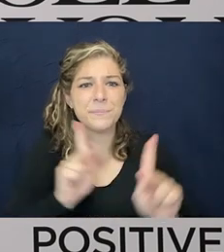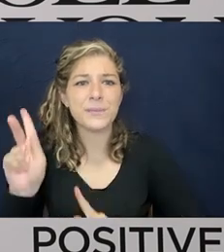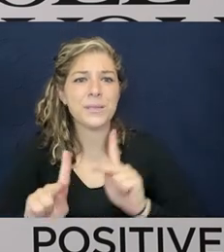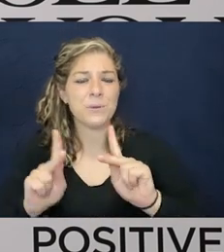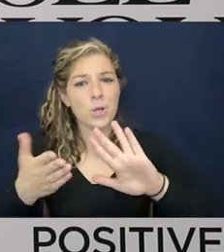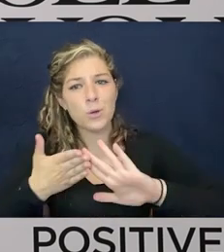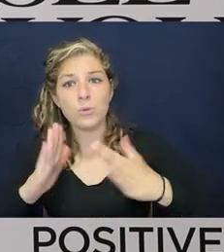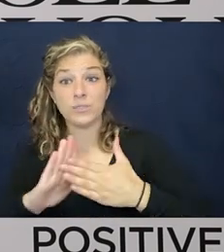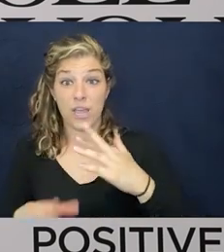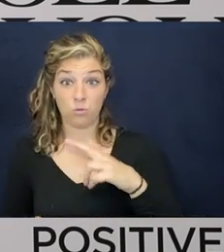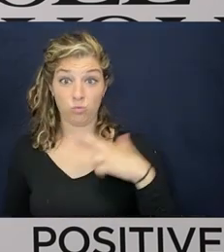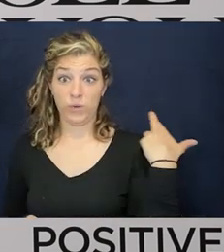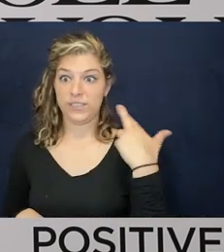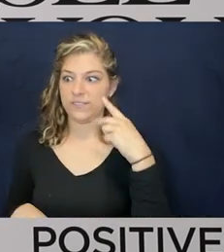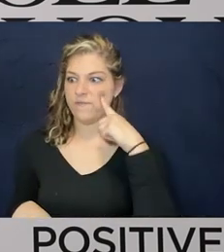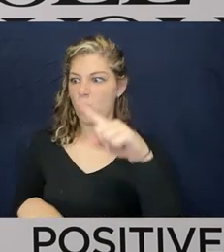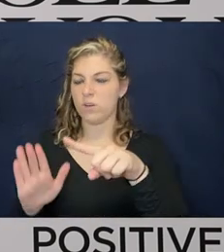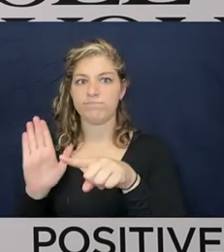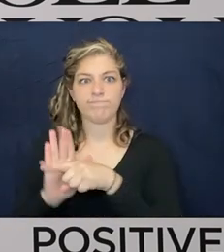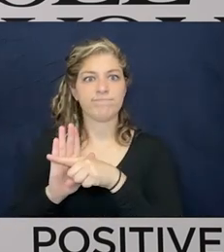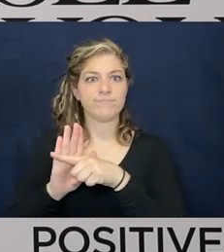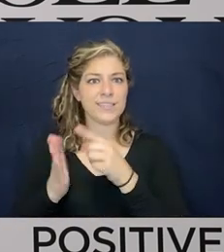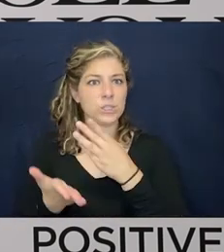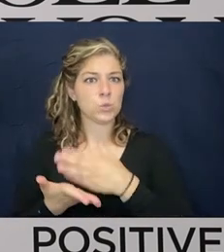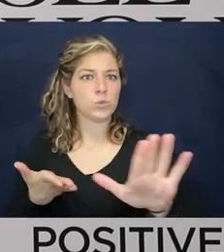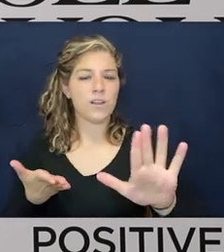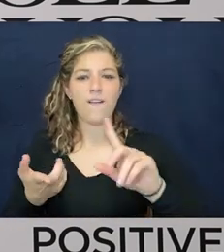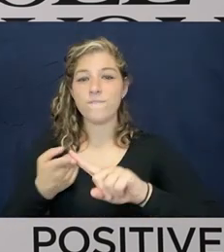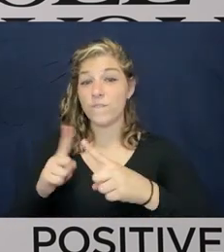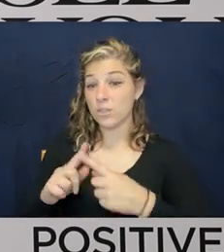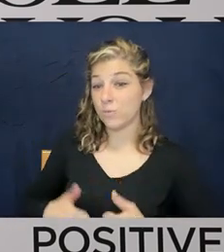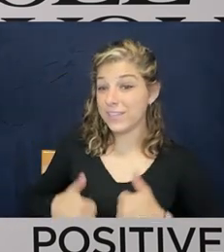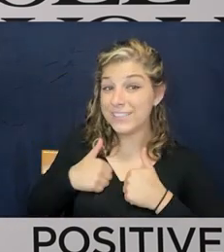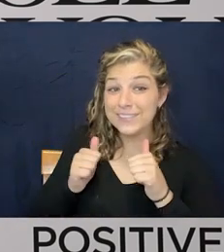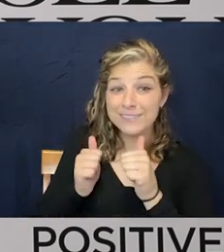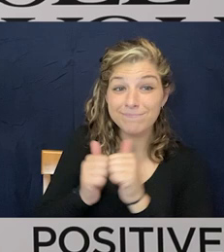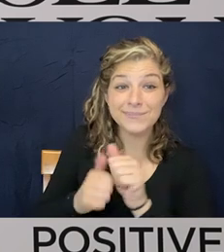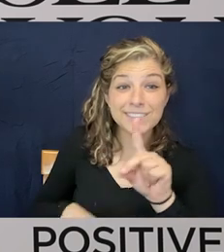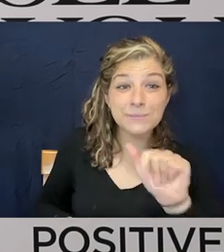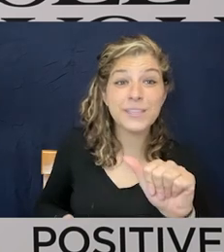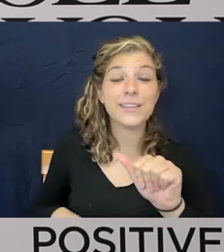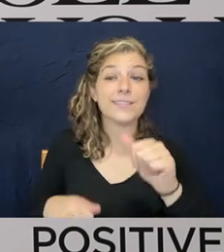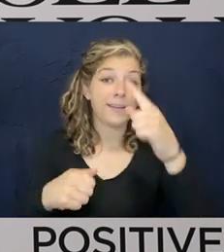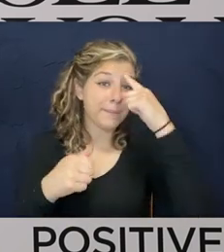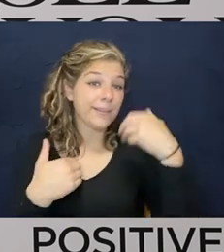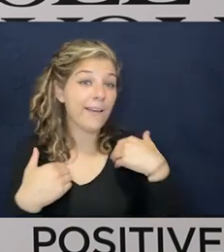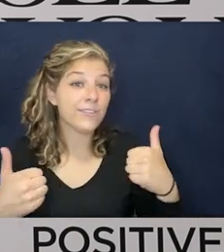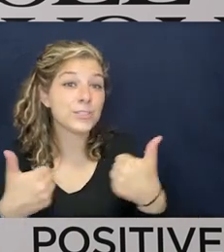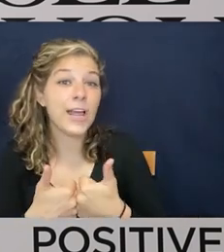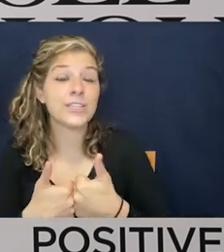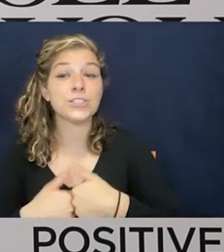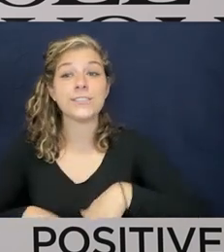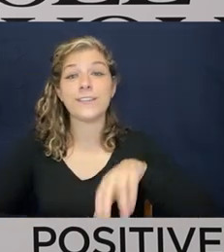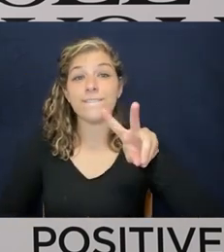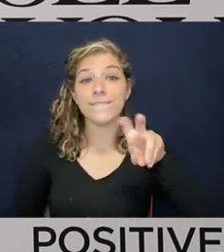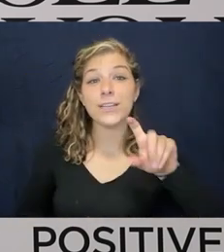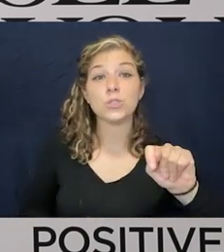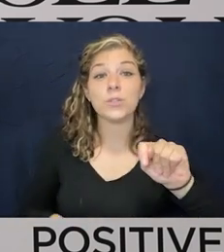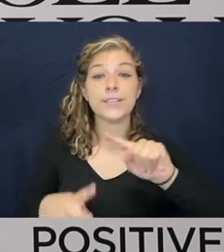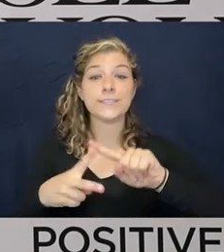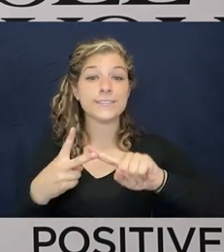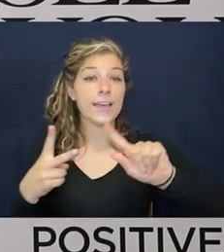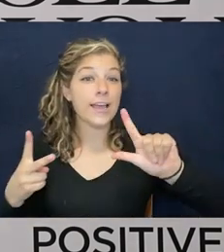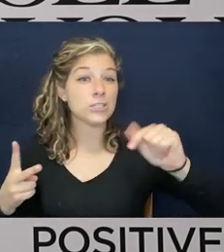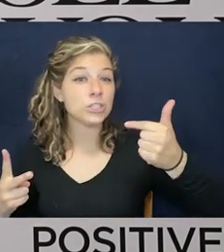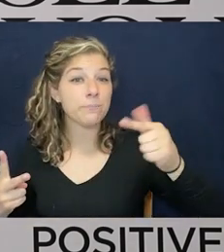and communities at risk of stigma and exclusion. From our great friends living with disabilities, mental health challenges, our veterans,